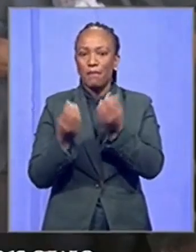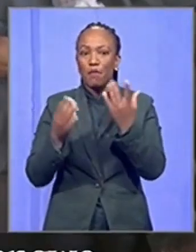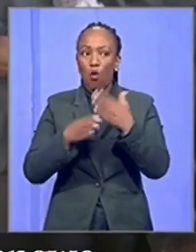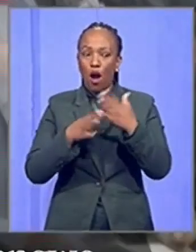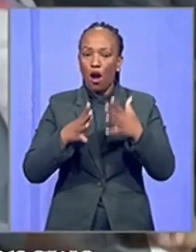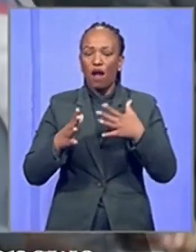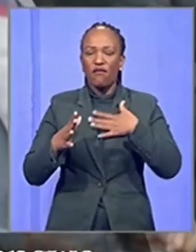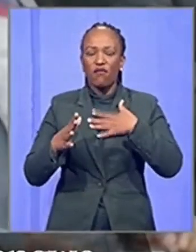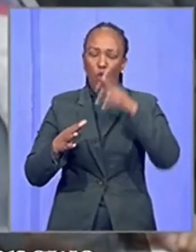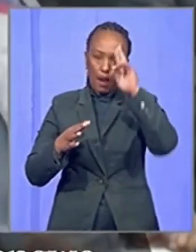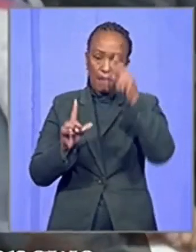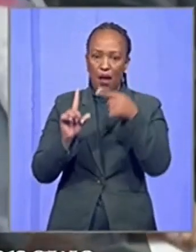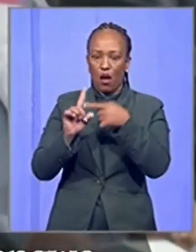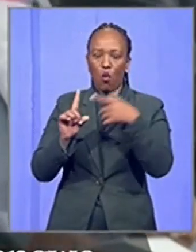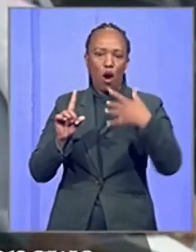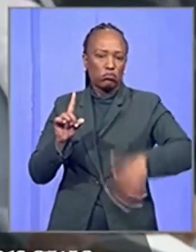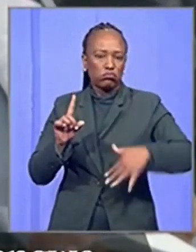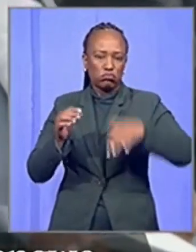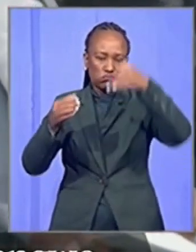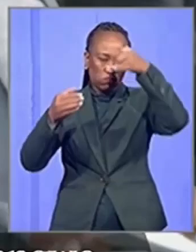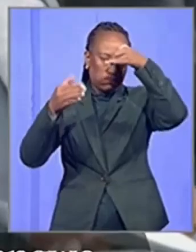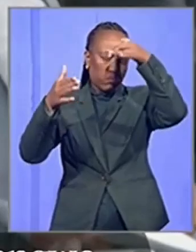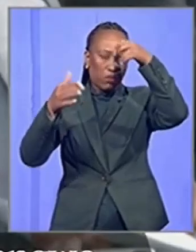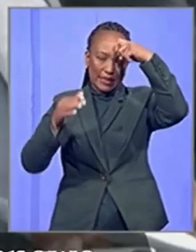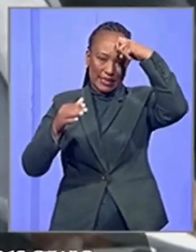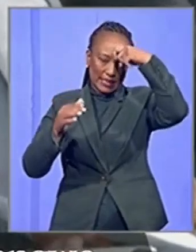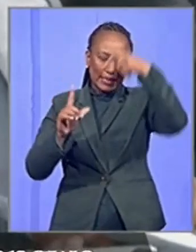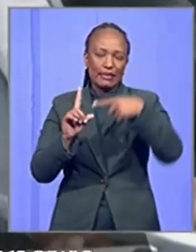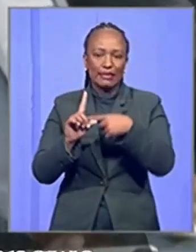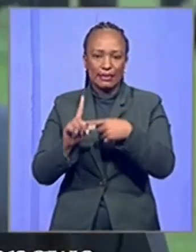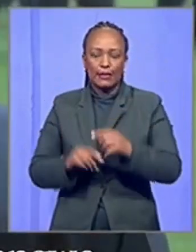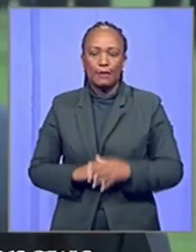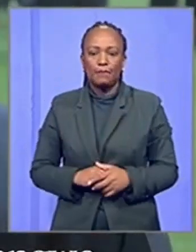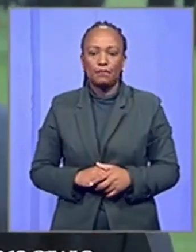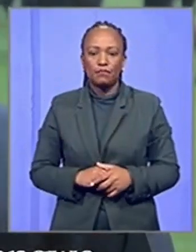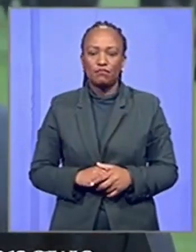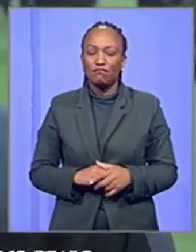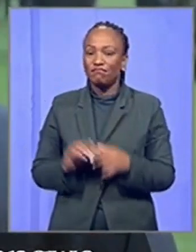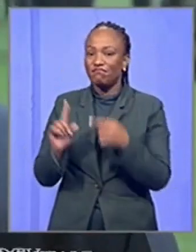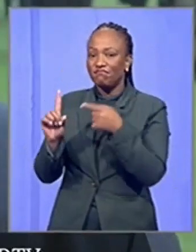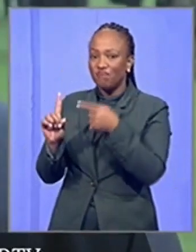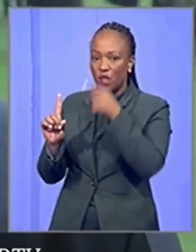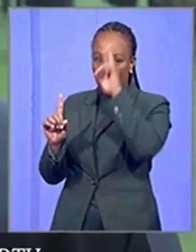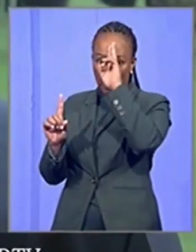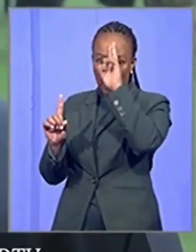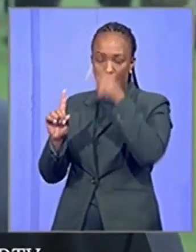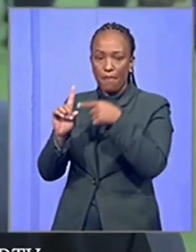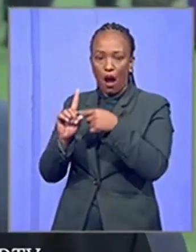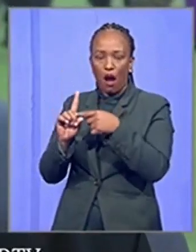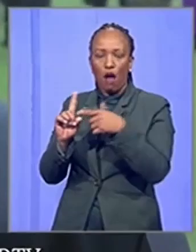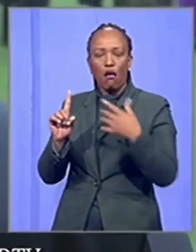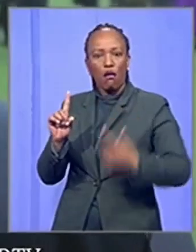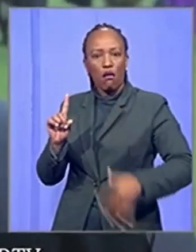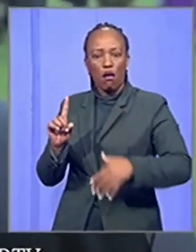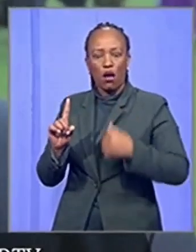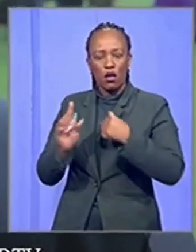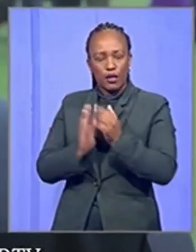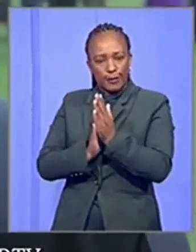botlhale jwa gagwe. One thing we'll remember about him is his zeal to fight for this